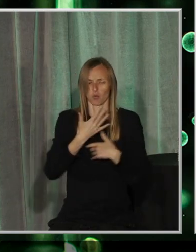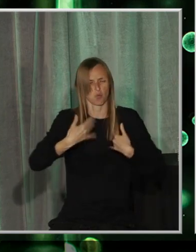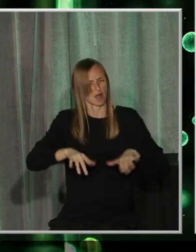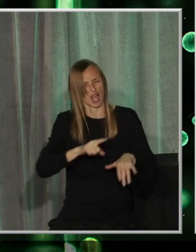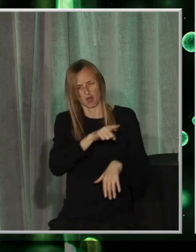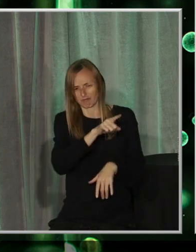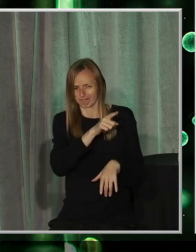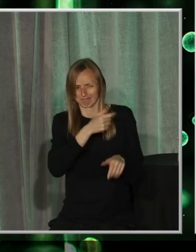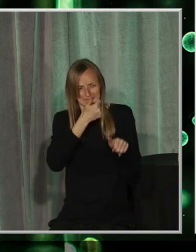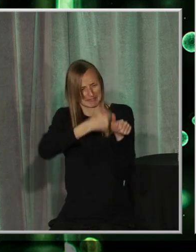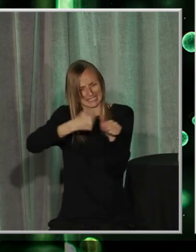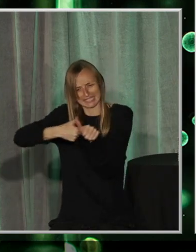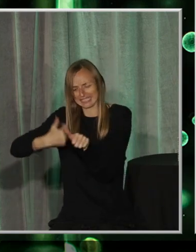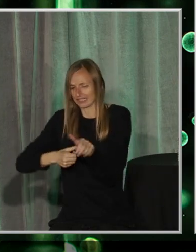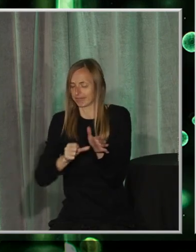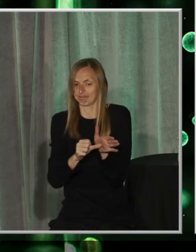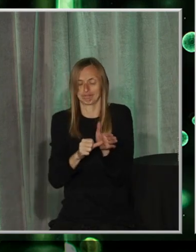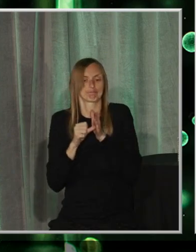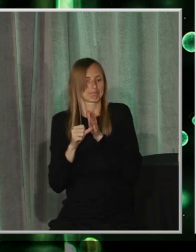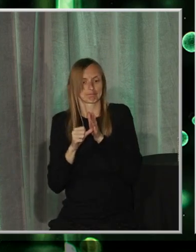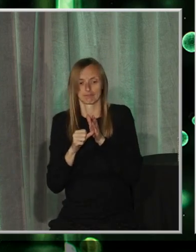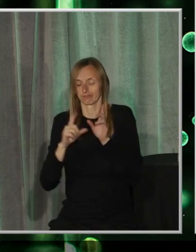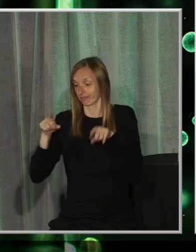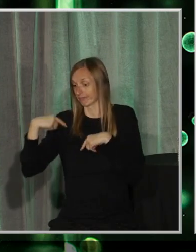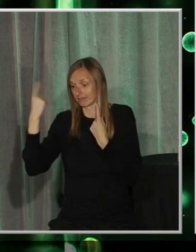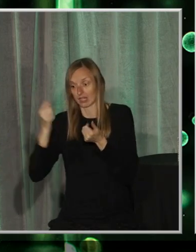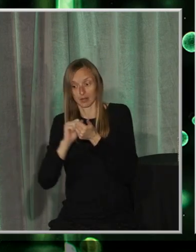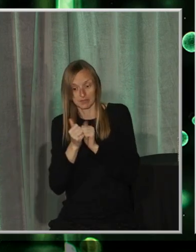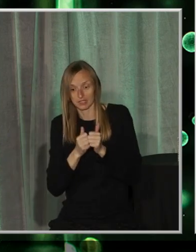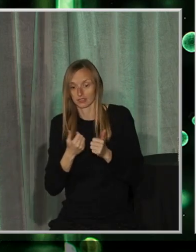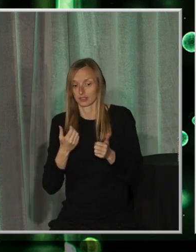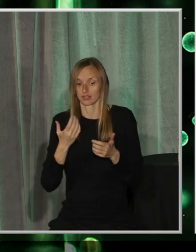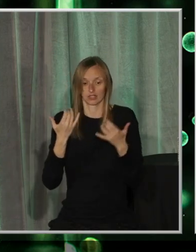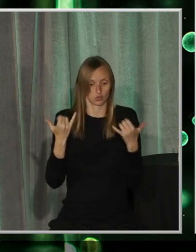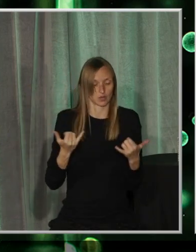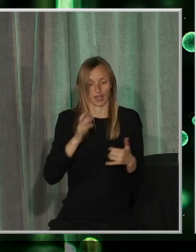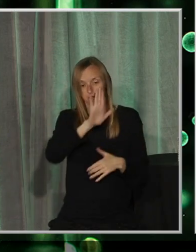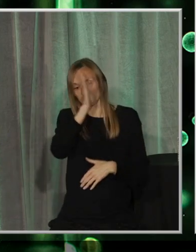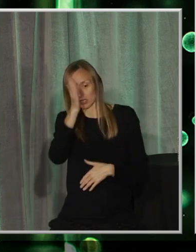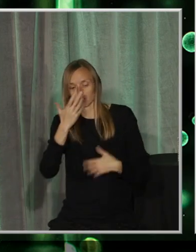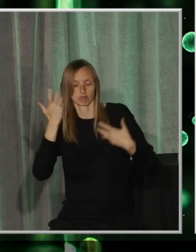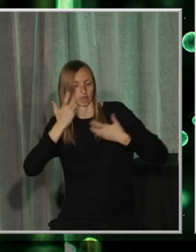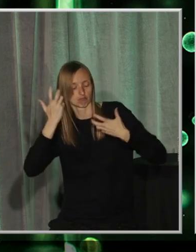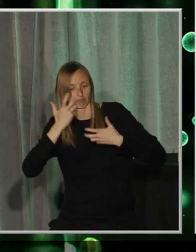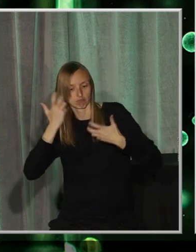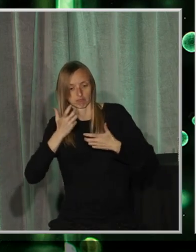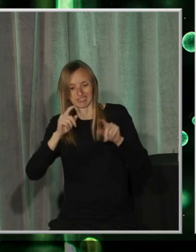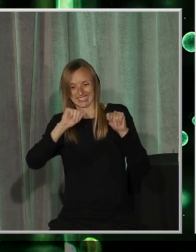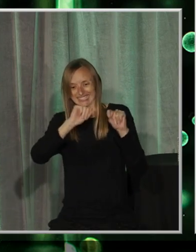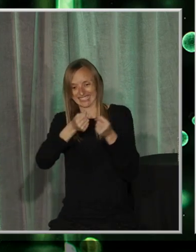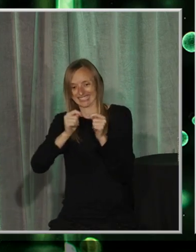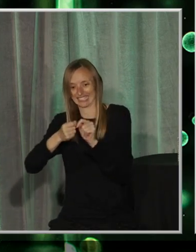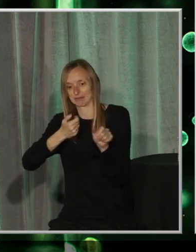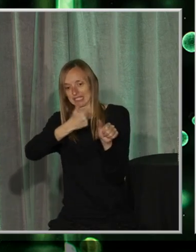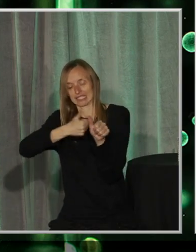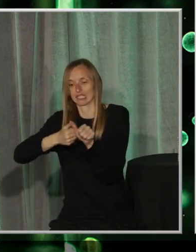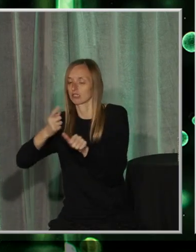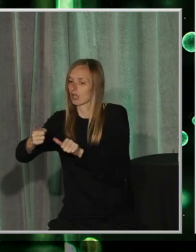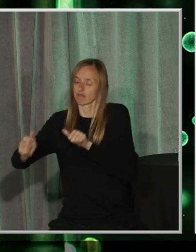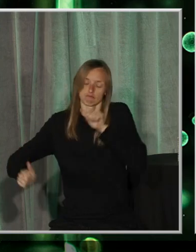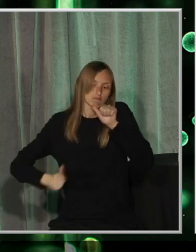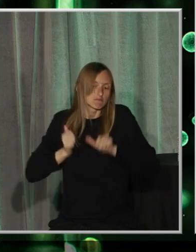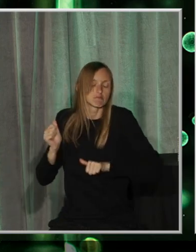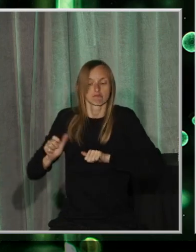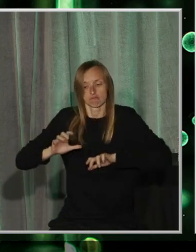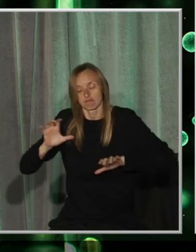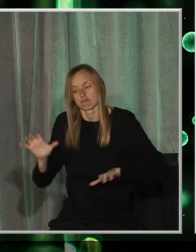today and throughout the whole competition. Each of these teams gave their all, and on behalf of Kendall College of Art and